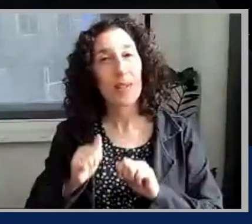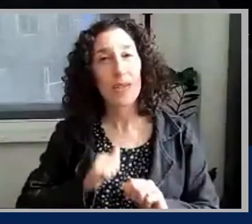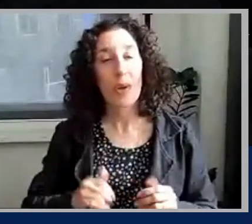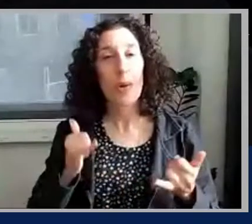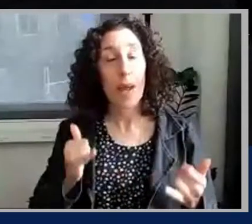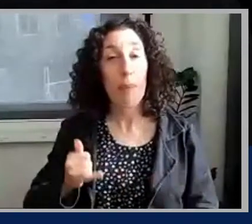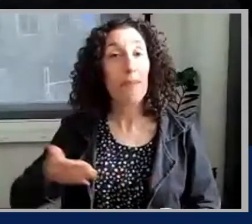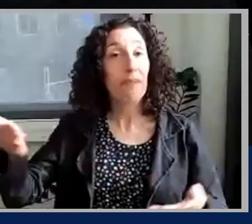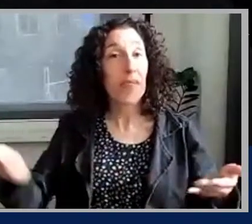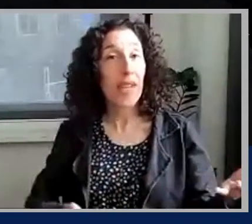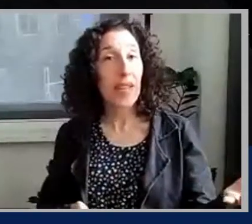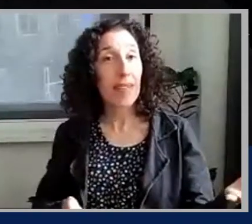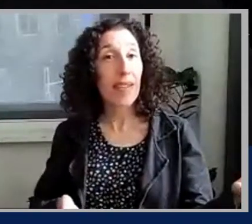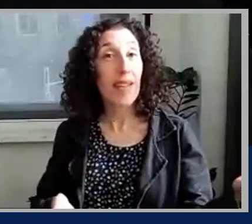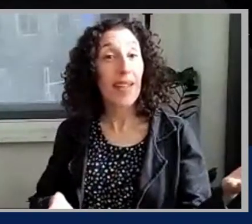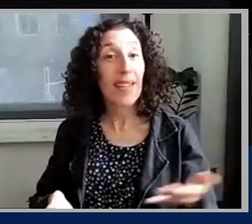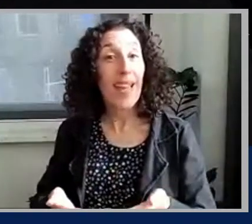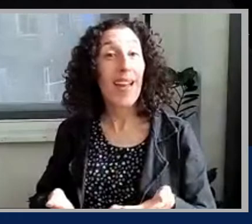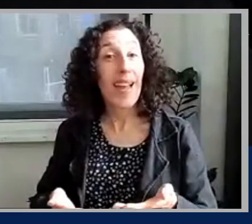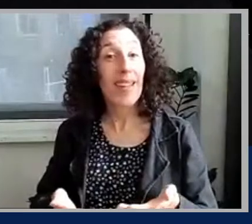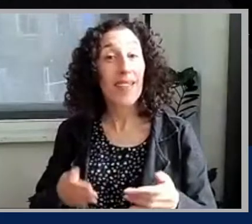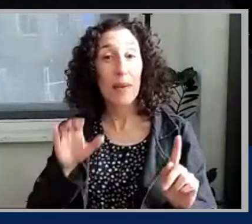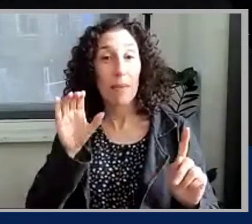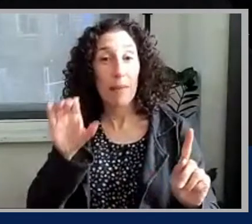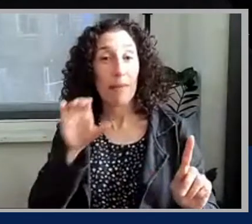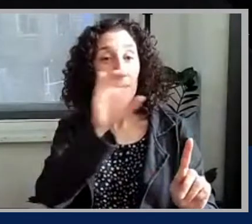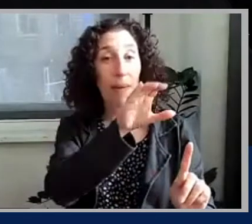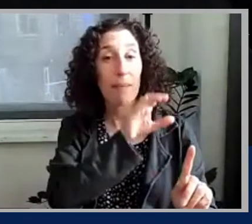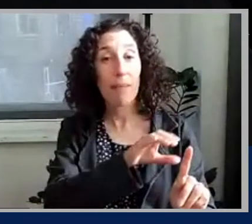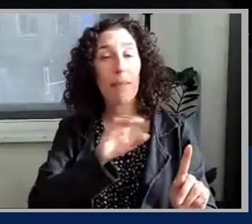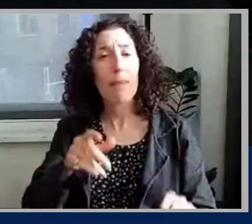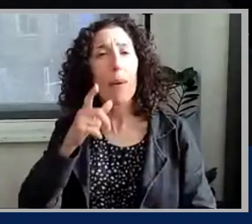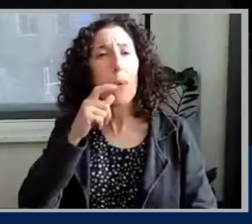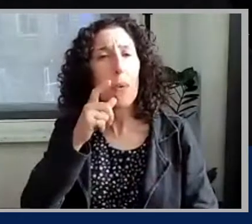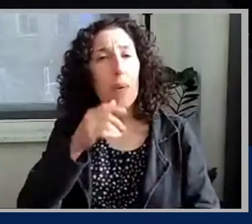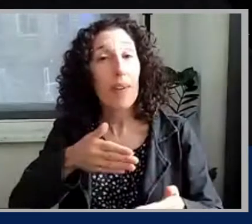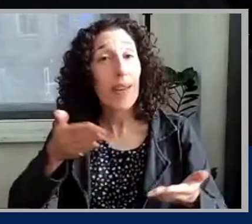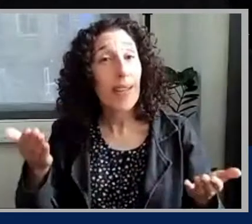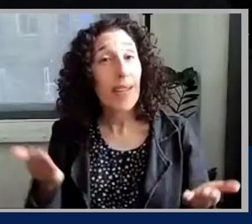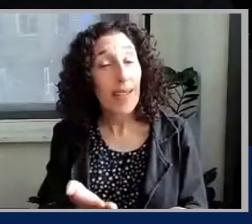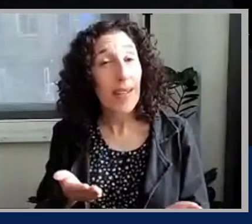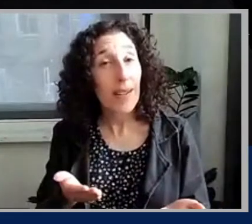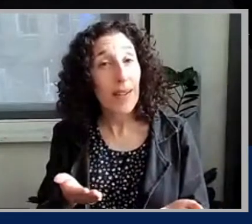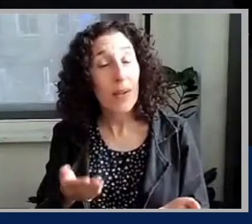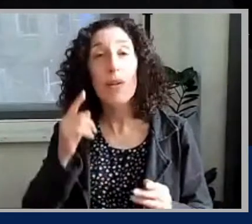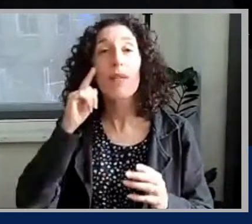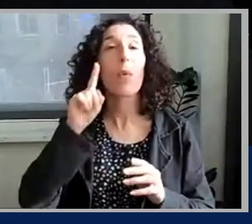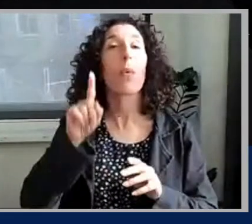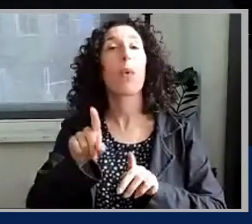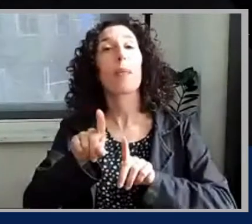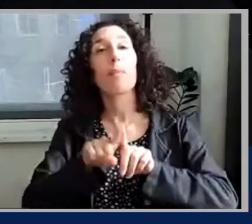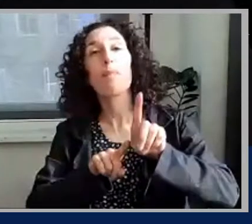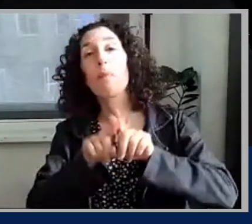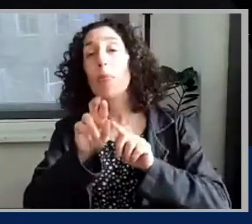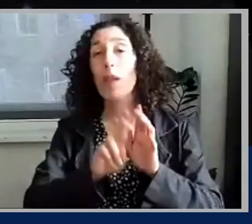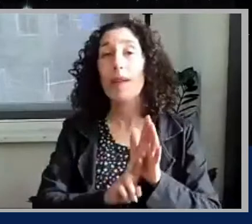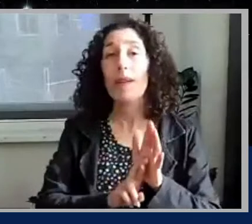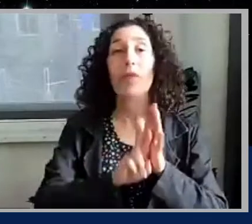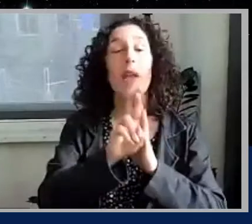of cameras that are going to be on the screen, but let's see what we're doing to make astronomy more accessible and inclusive for